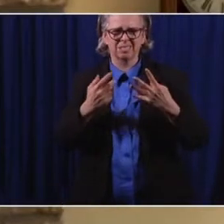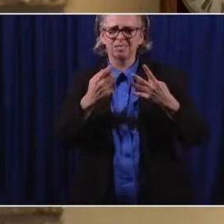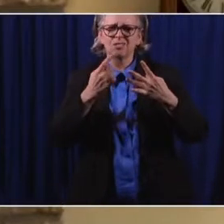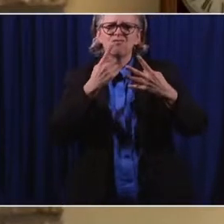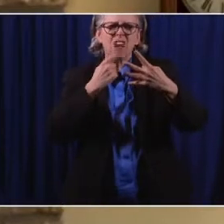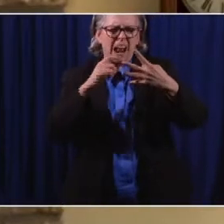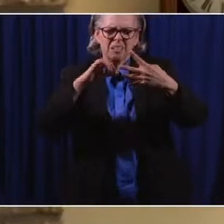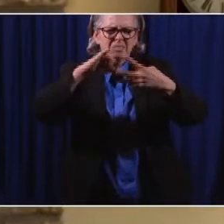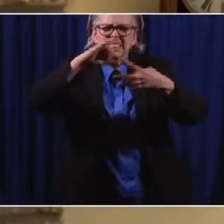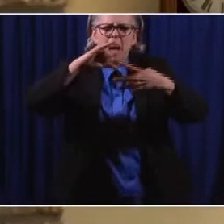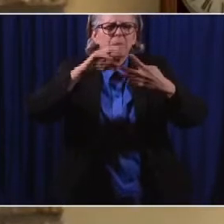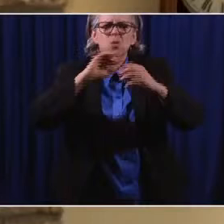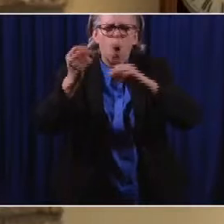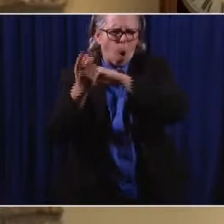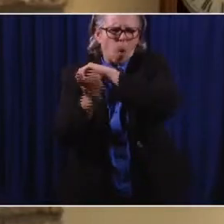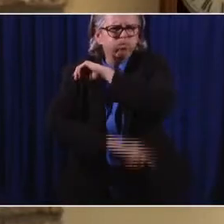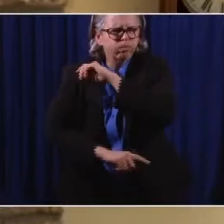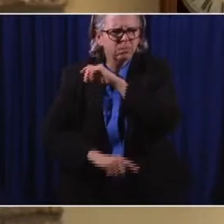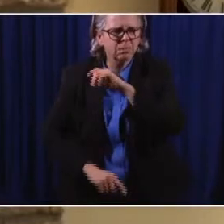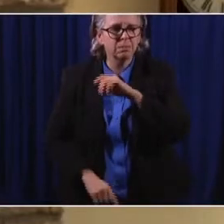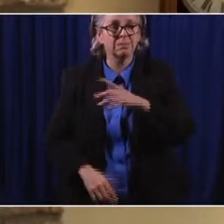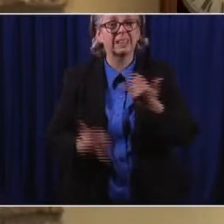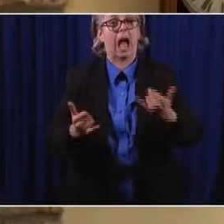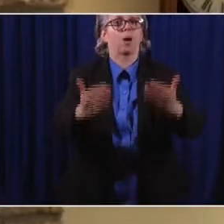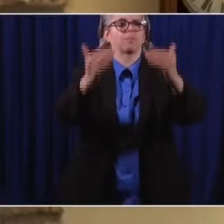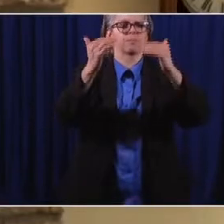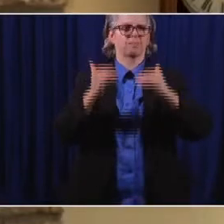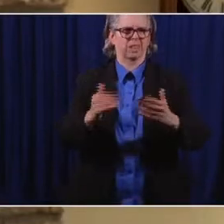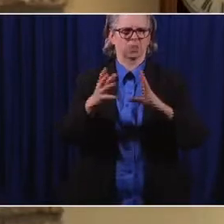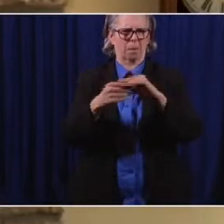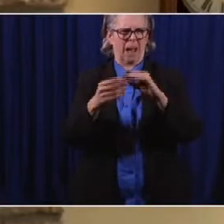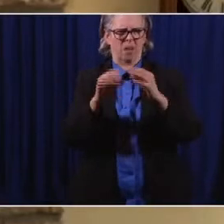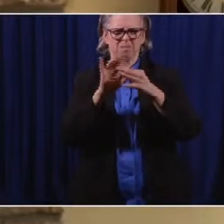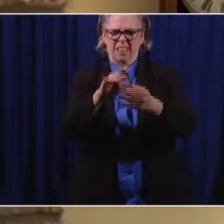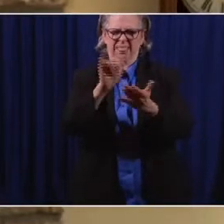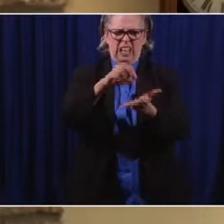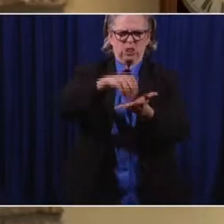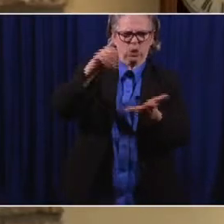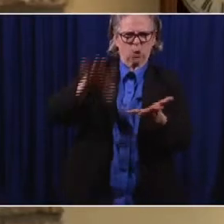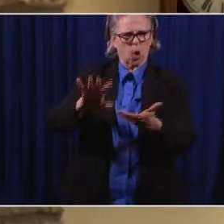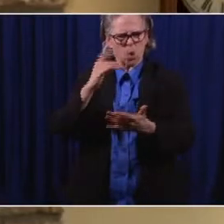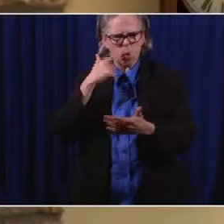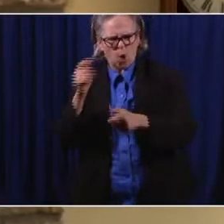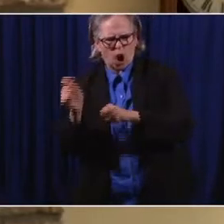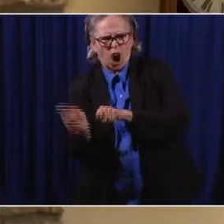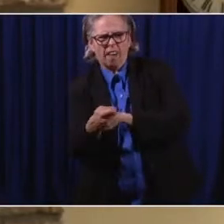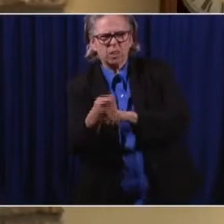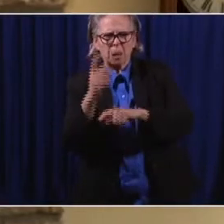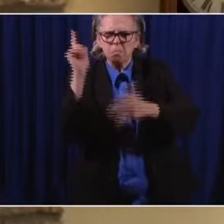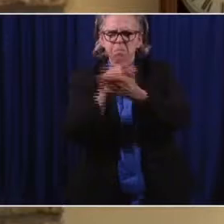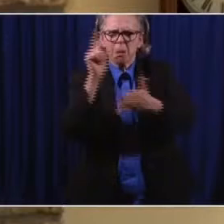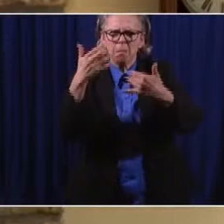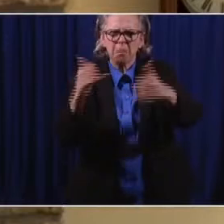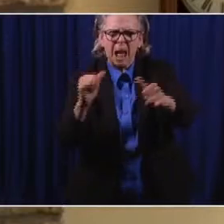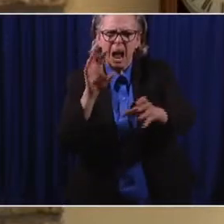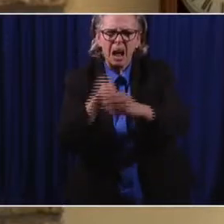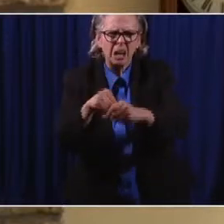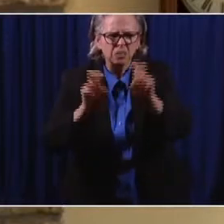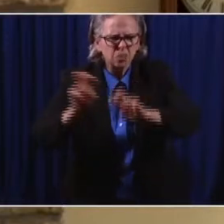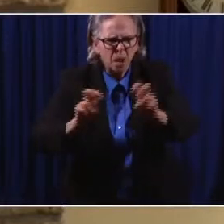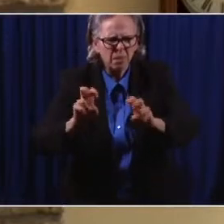Let me talk about the student golfer, but I want to talk about all student athletes.